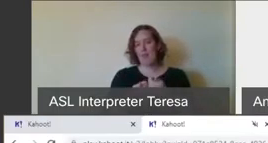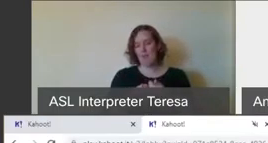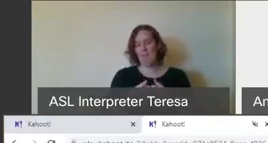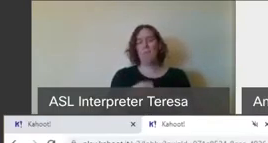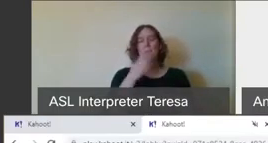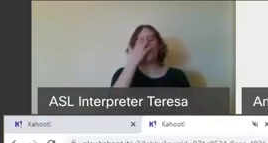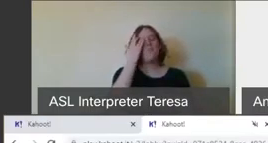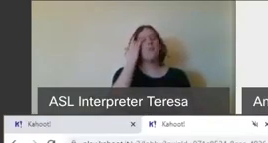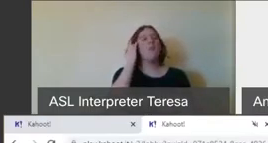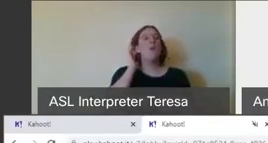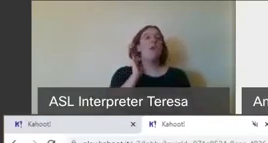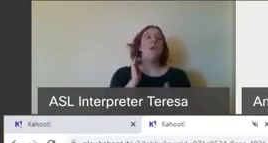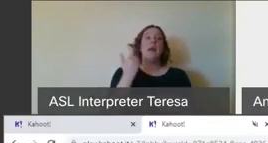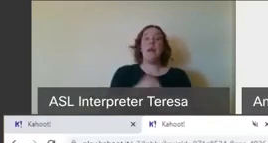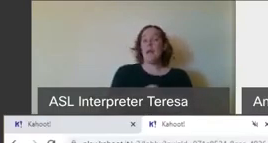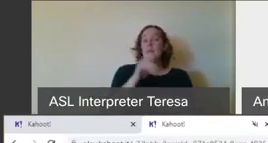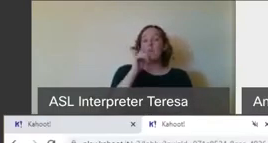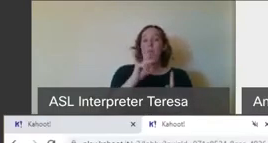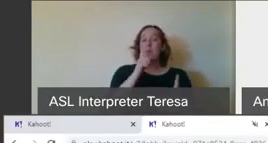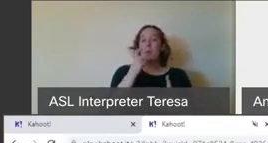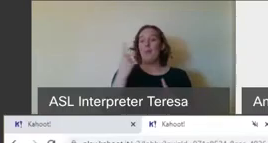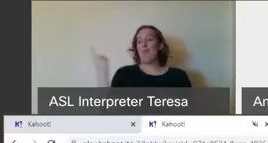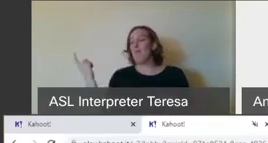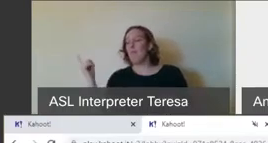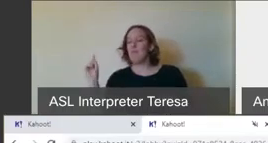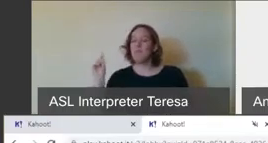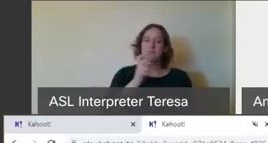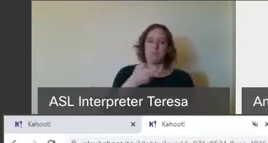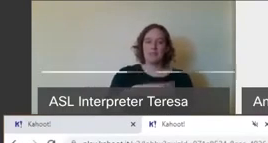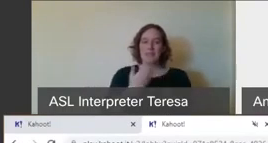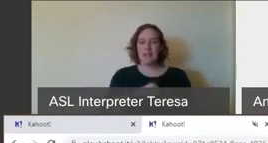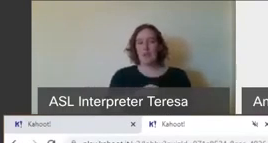speed. Again, for those who may just be coming back to their computers, you want to go to